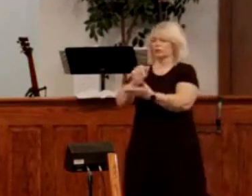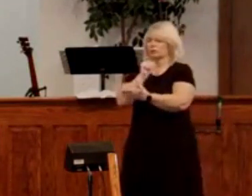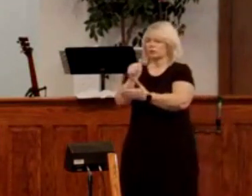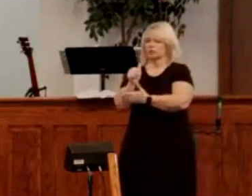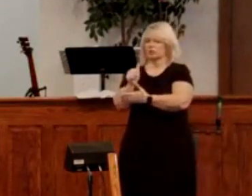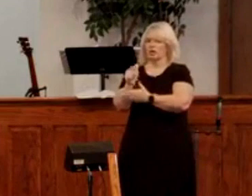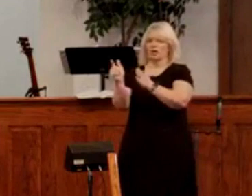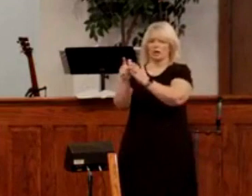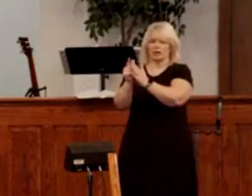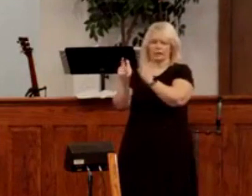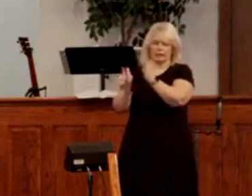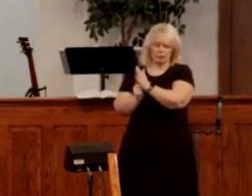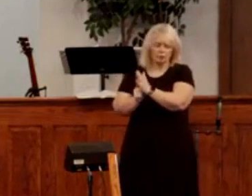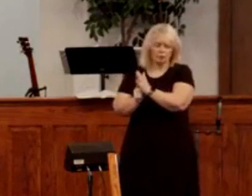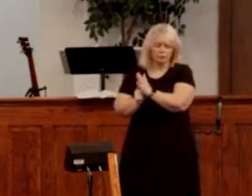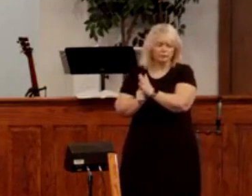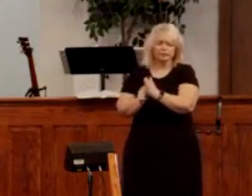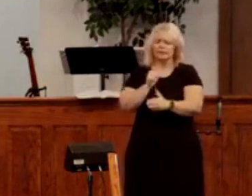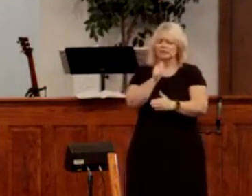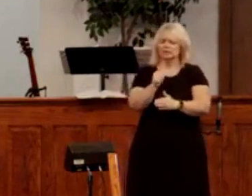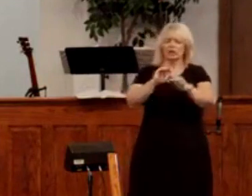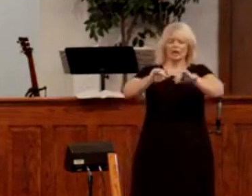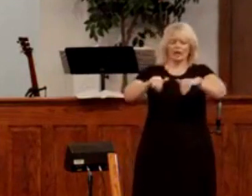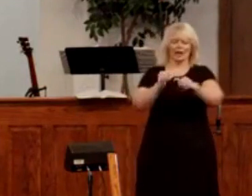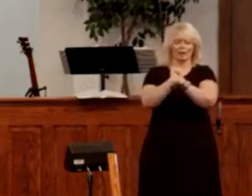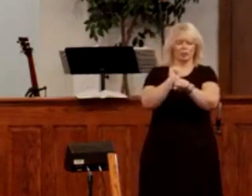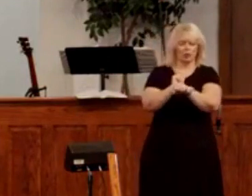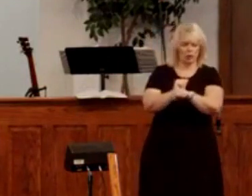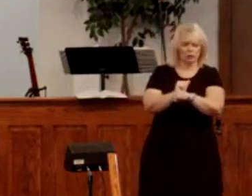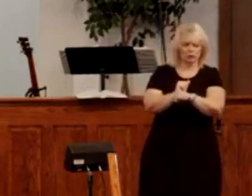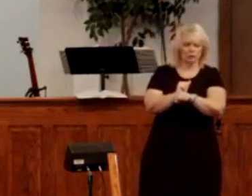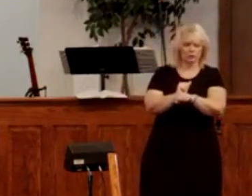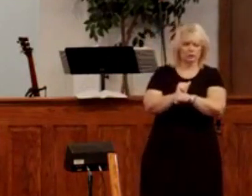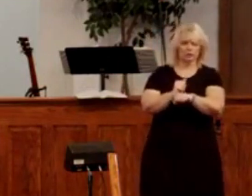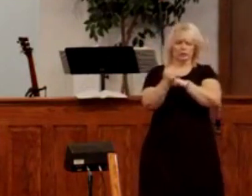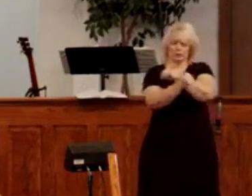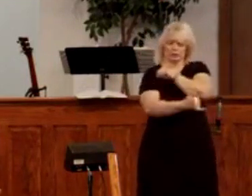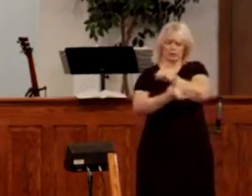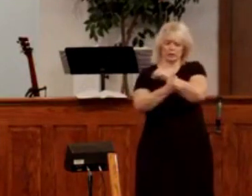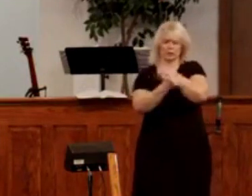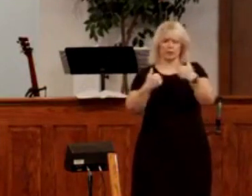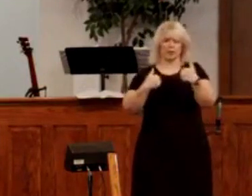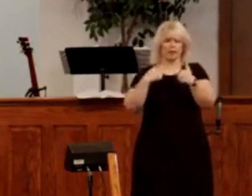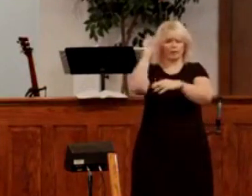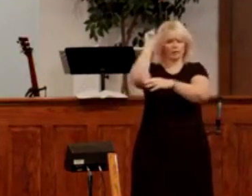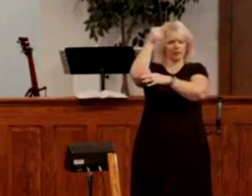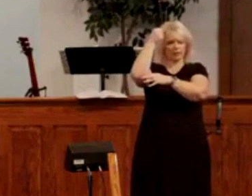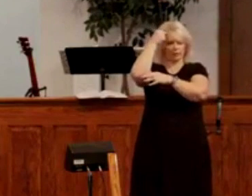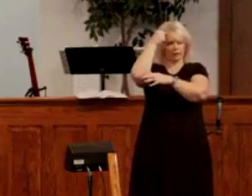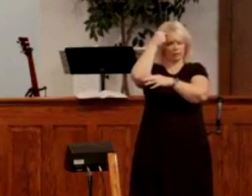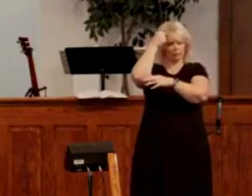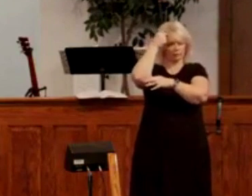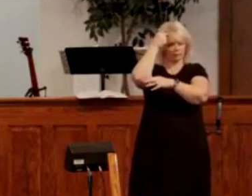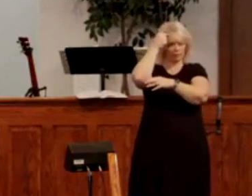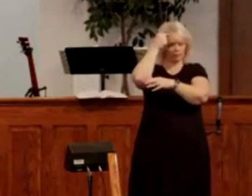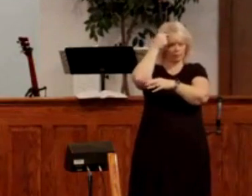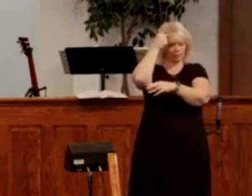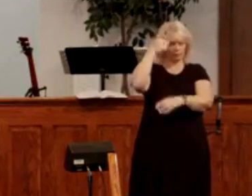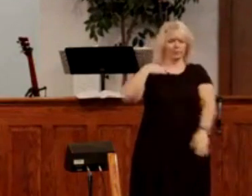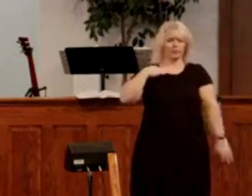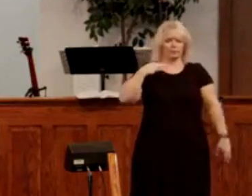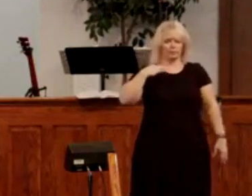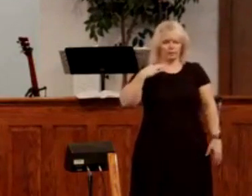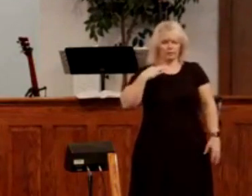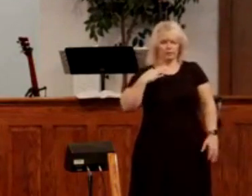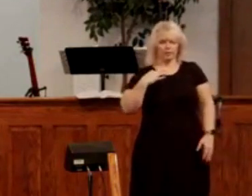That's not how it works, all right? In our country, we have government benefits that come with marriage, so who are we